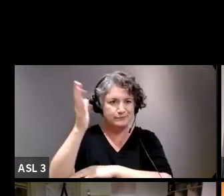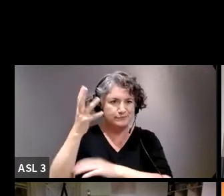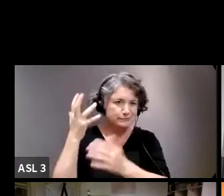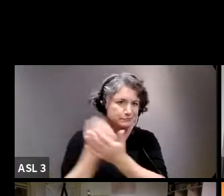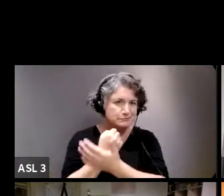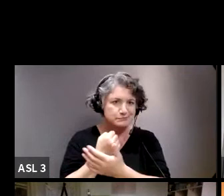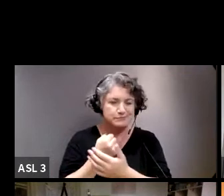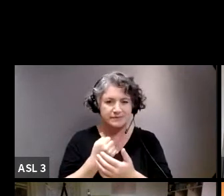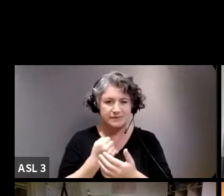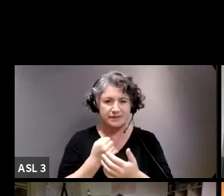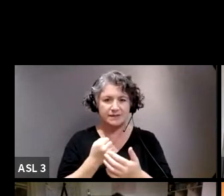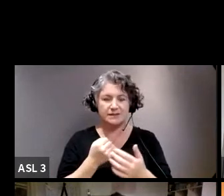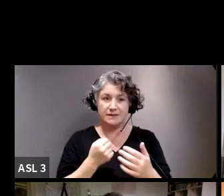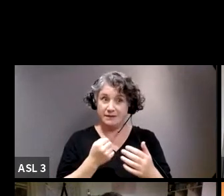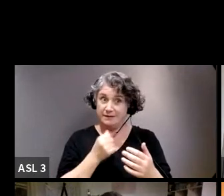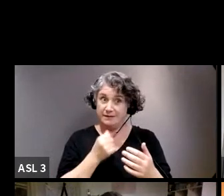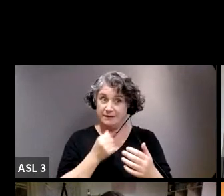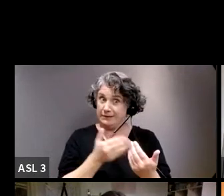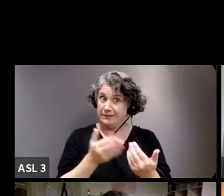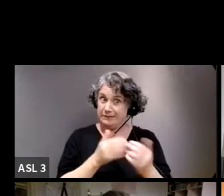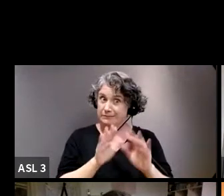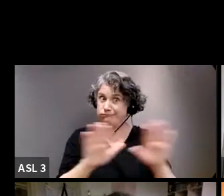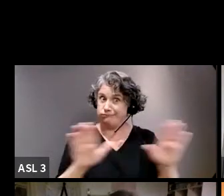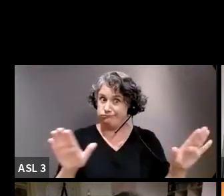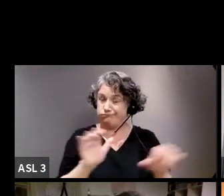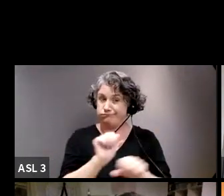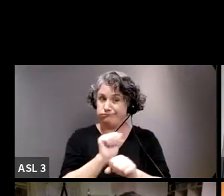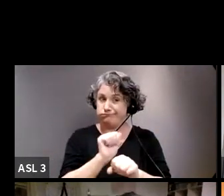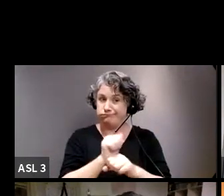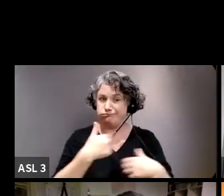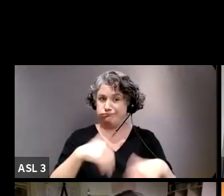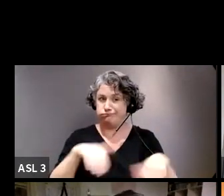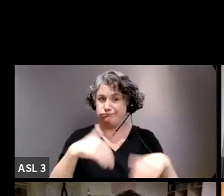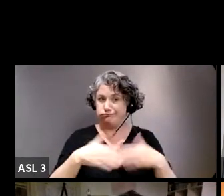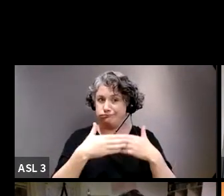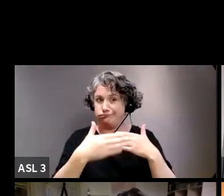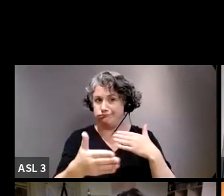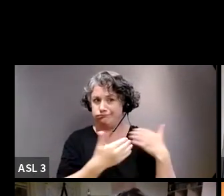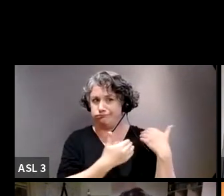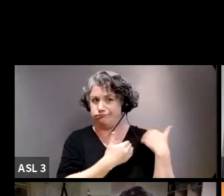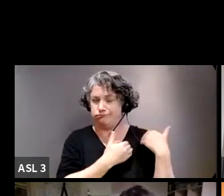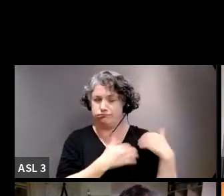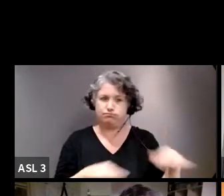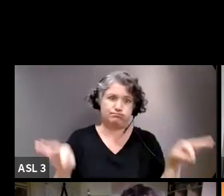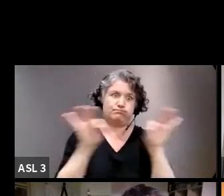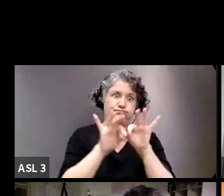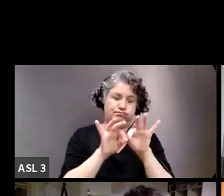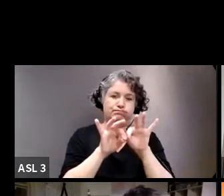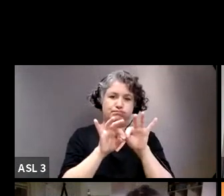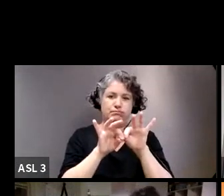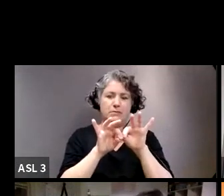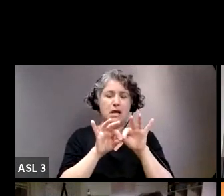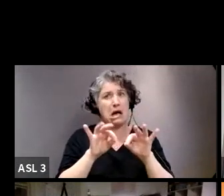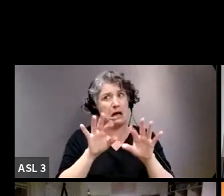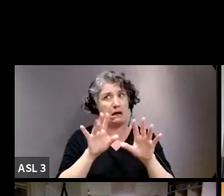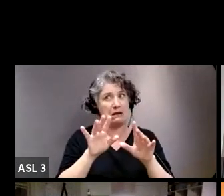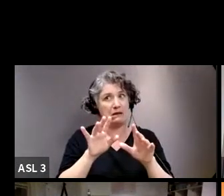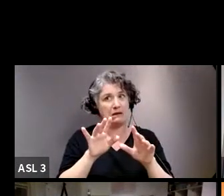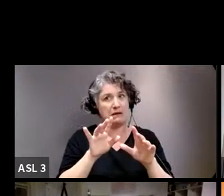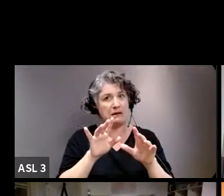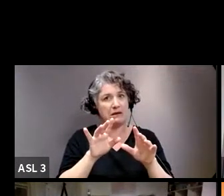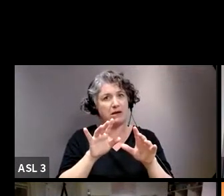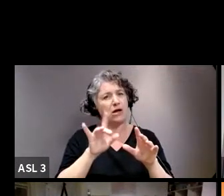have a very uh difficult but uh important job in front of you and i would argue it it's likely you know really a